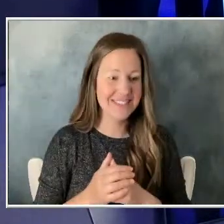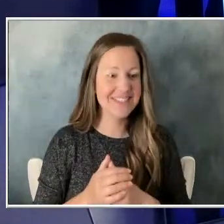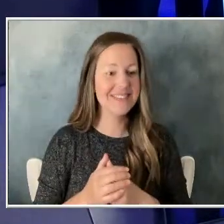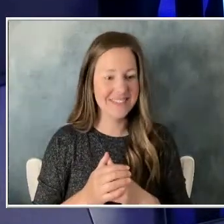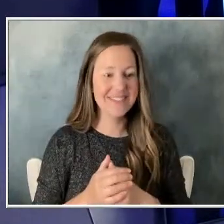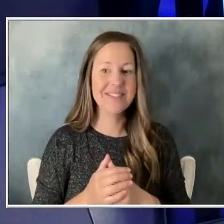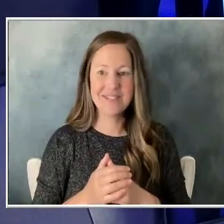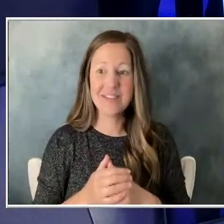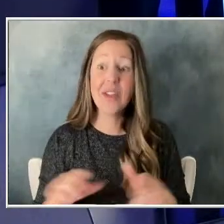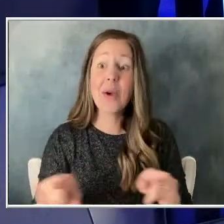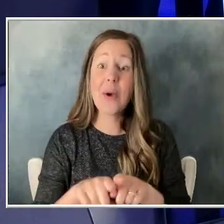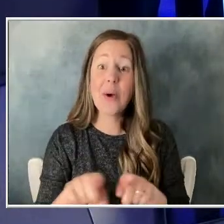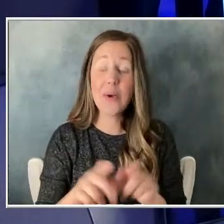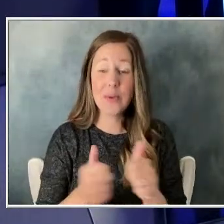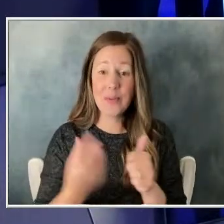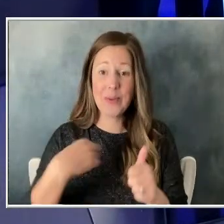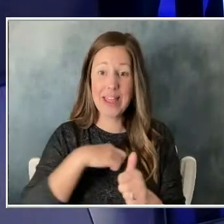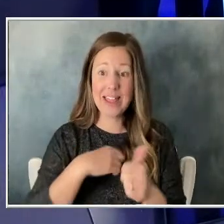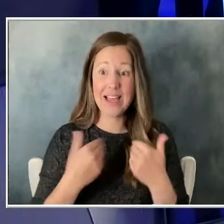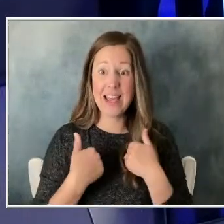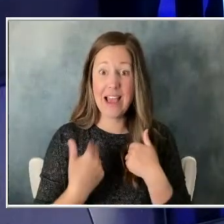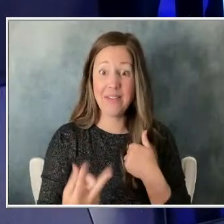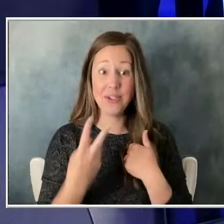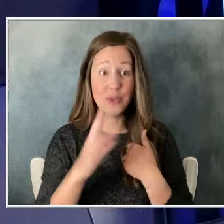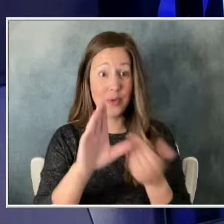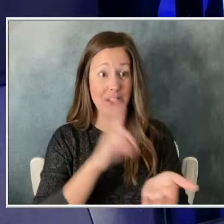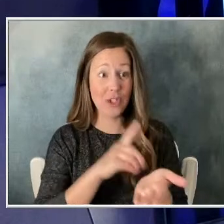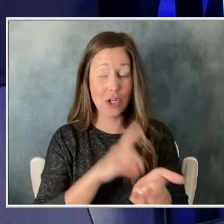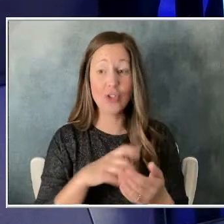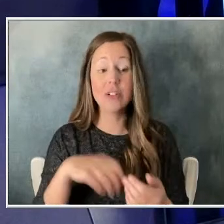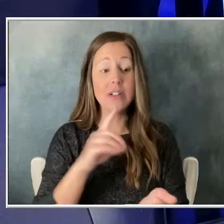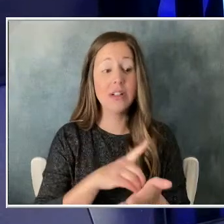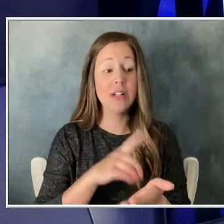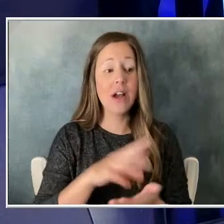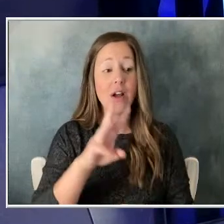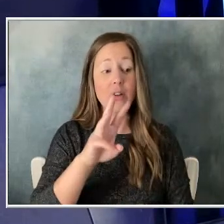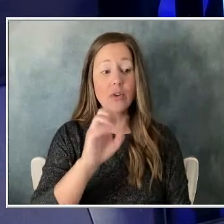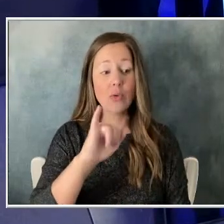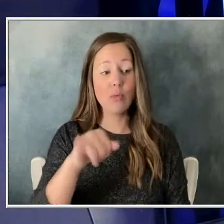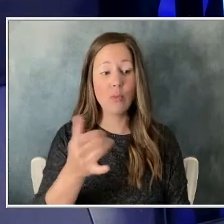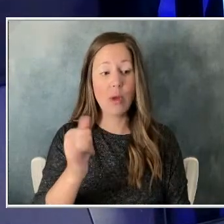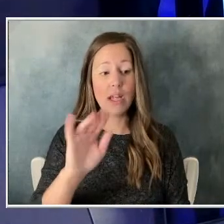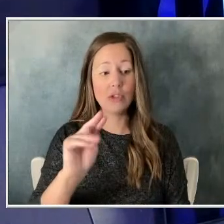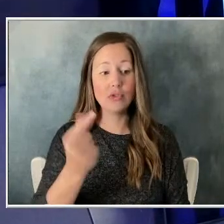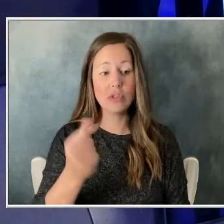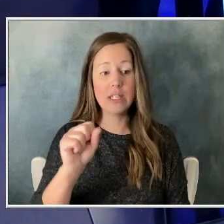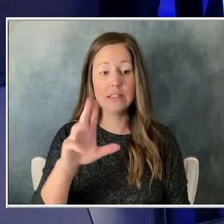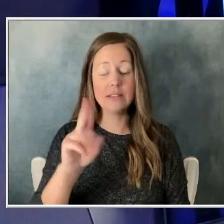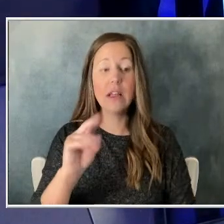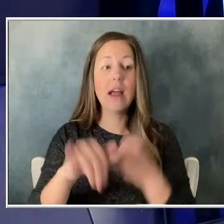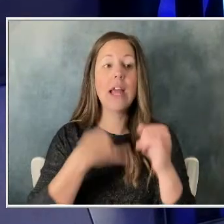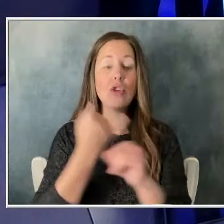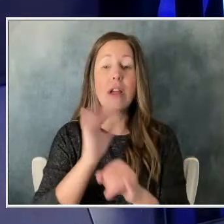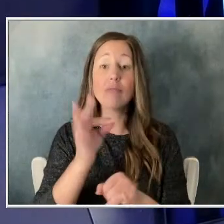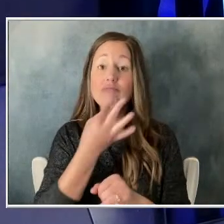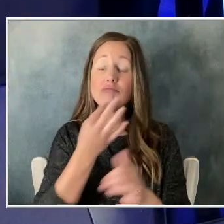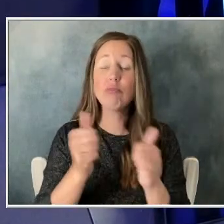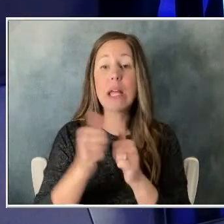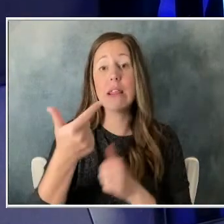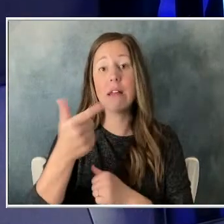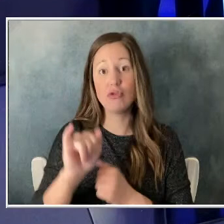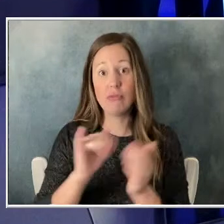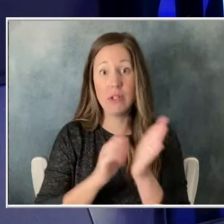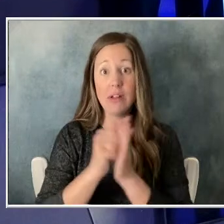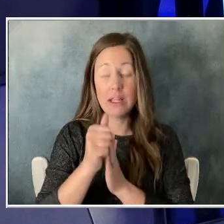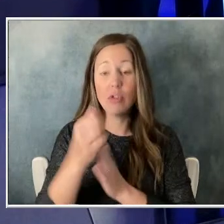with us are 2 of your doctors, Dr. Weijing Sun. He is an international expert in gastrointestinal cancers, as well as